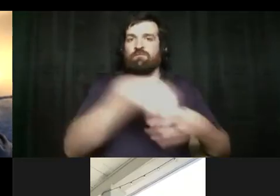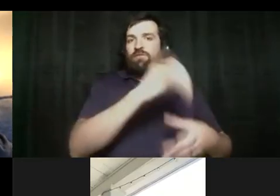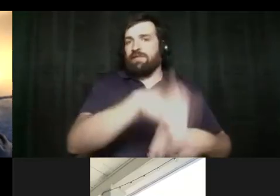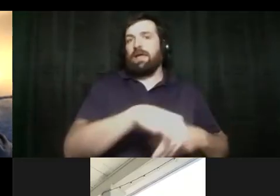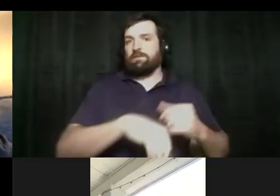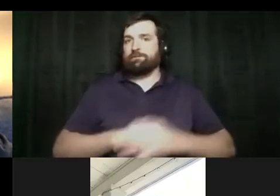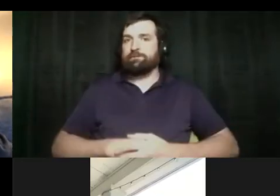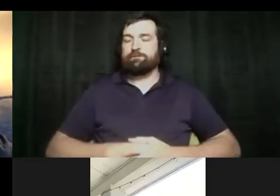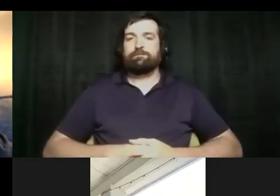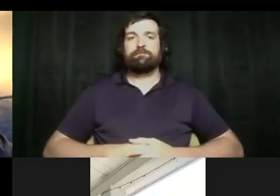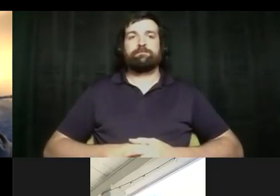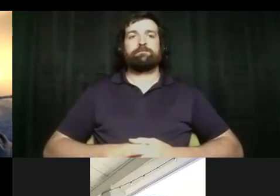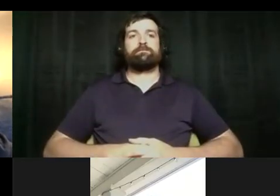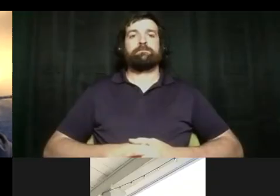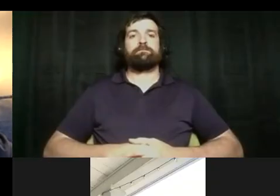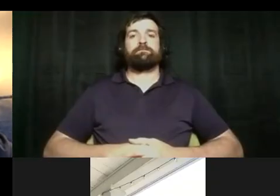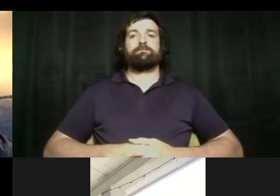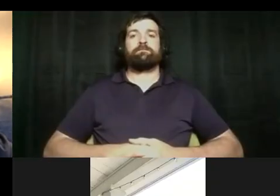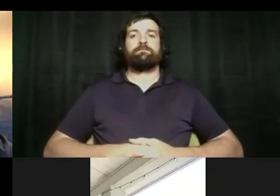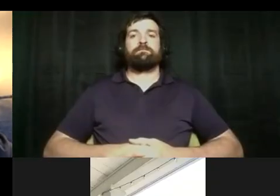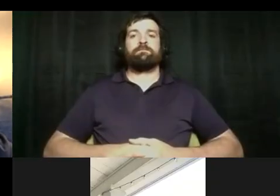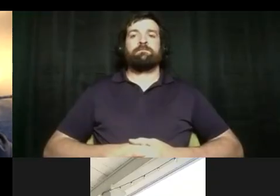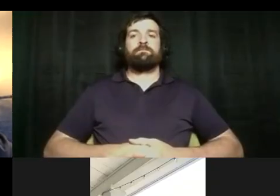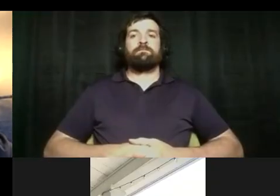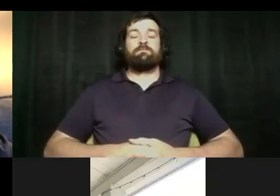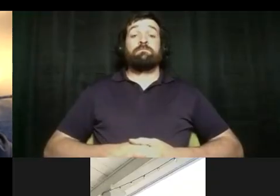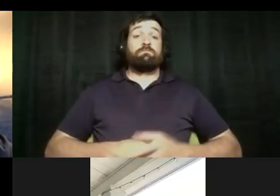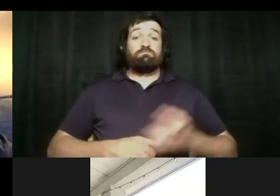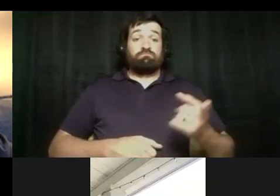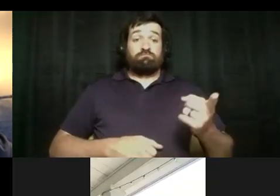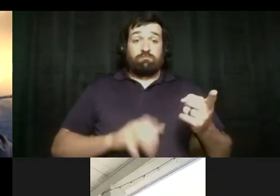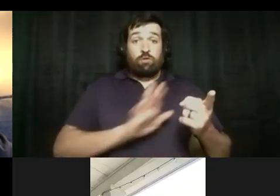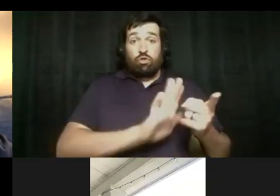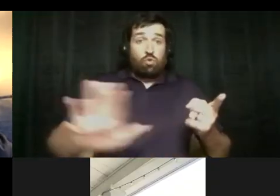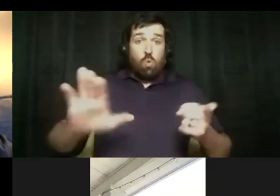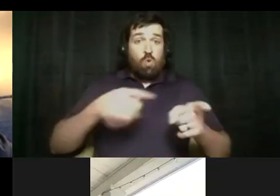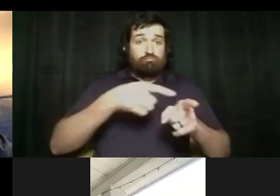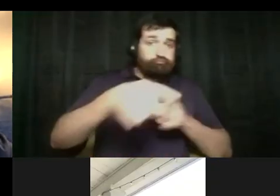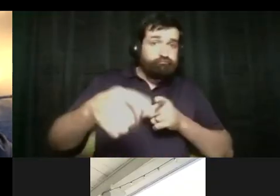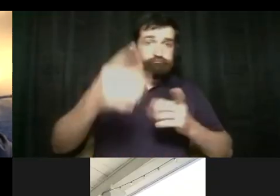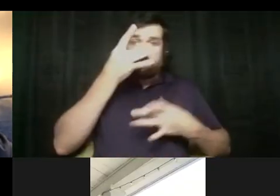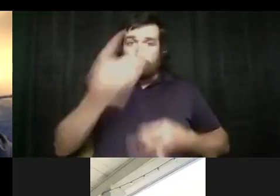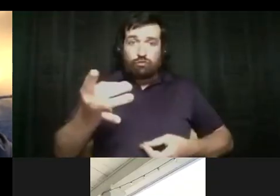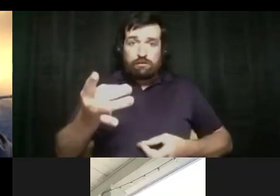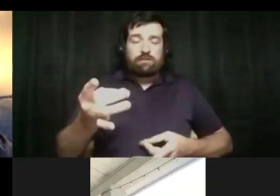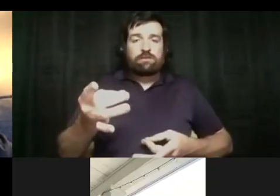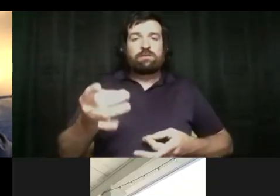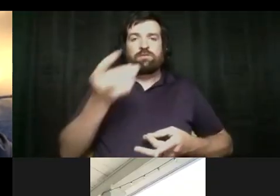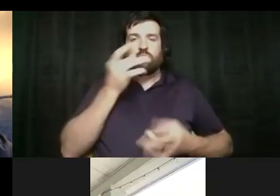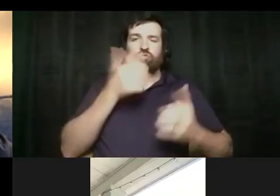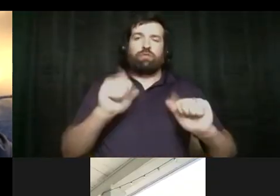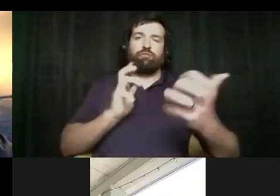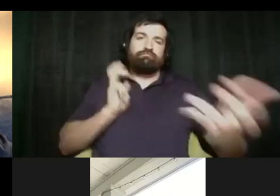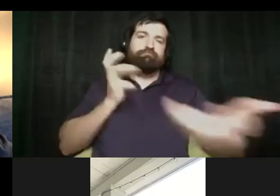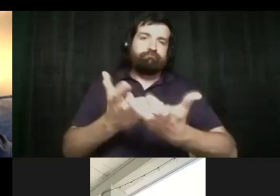of activities. So you tell us what your particular interest is, and then we'll try to set you up